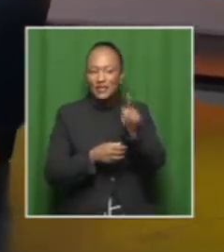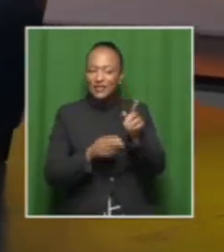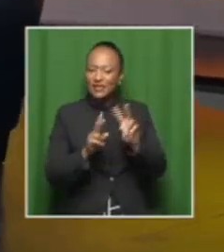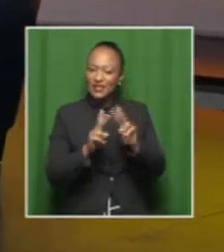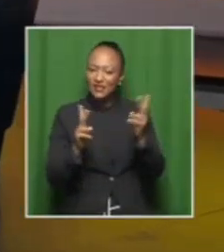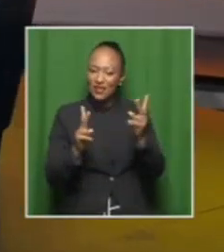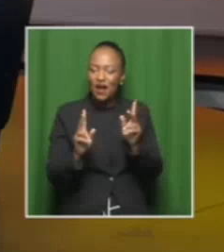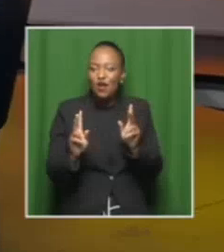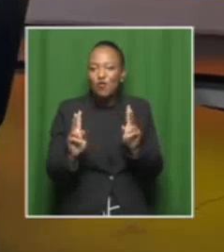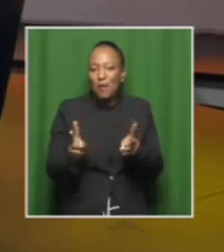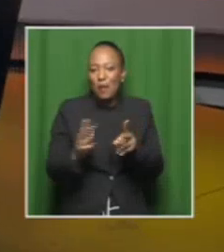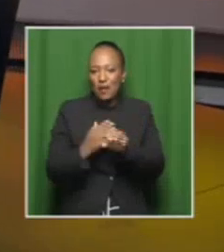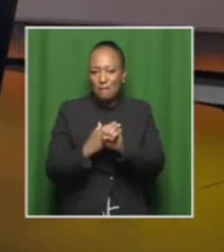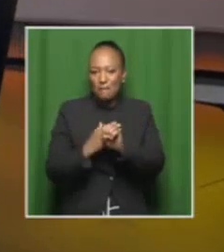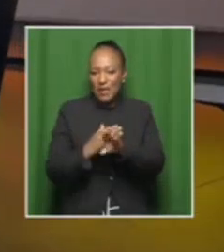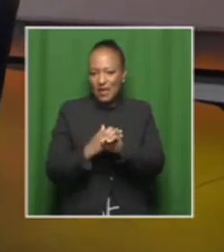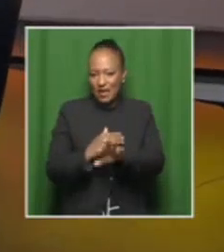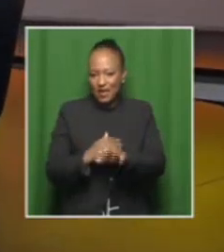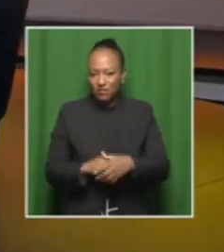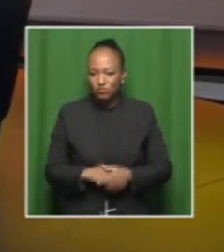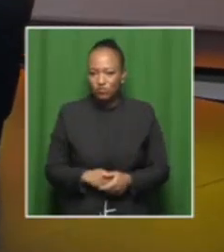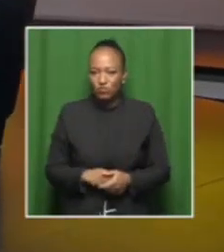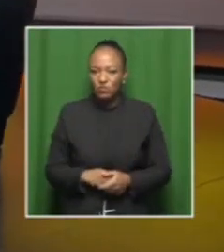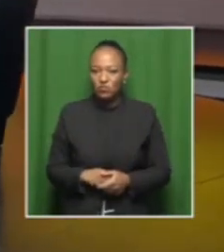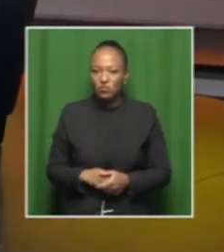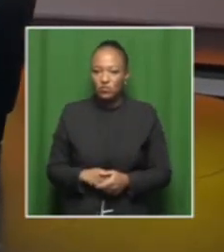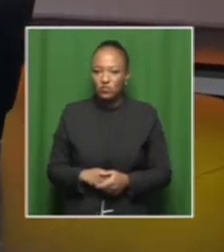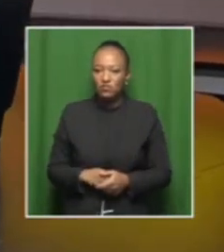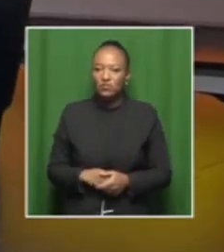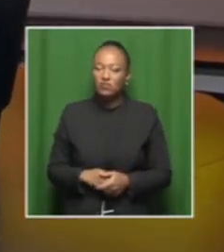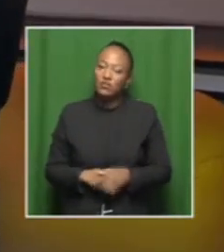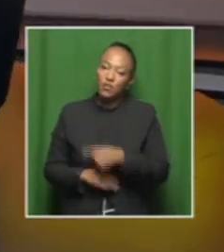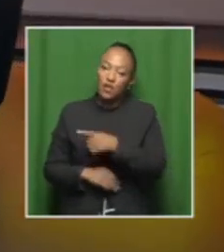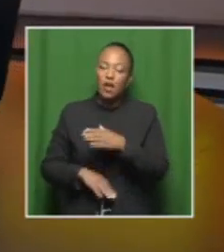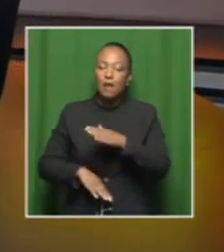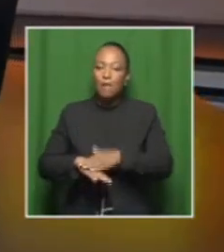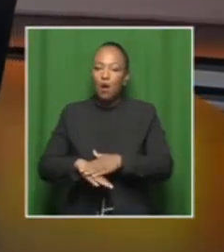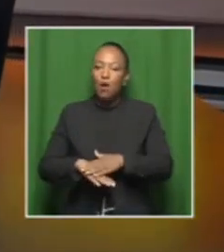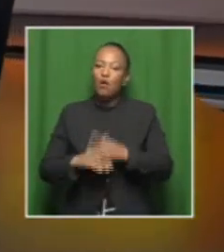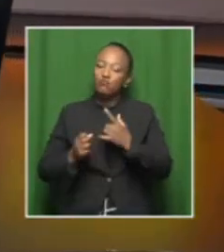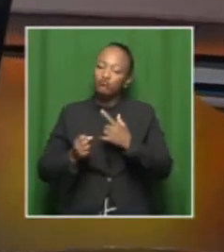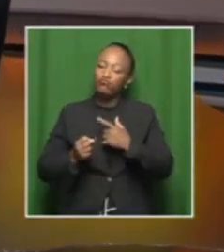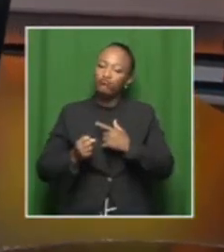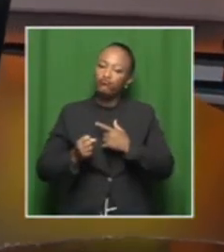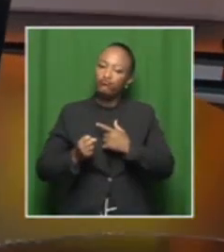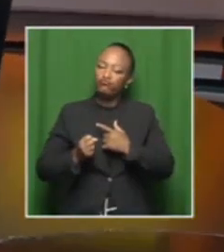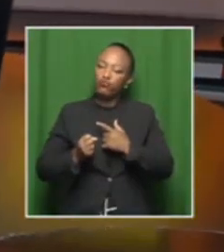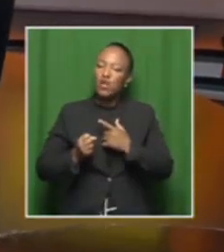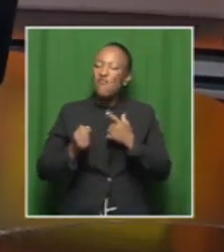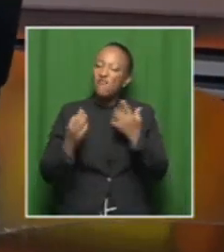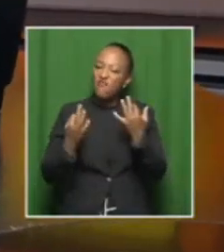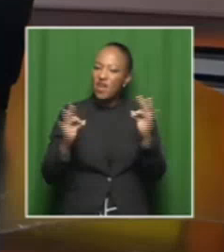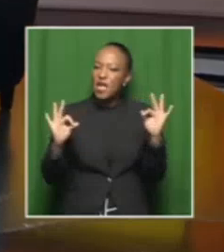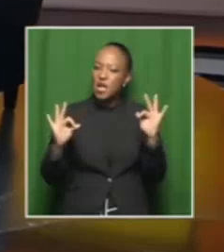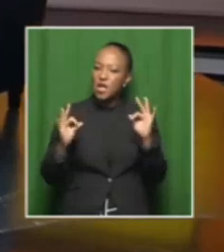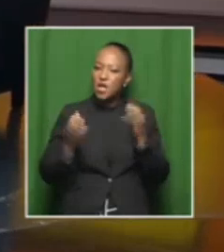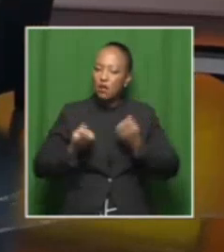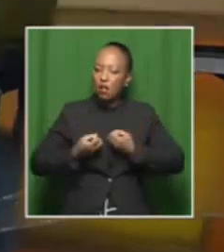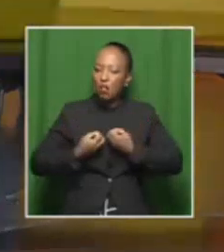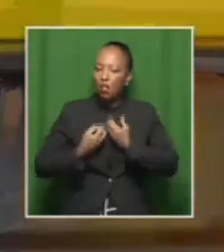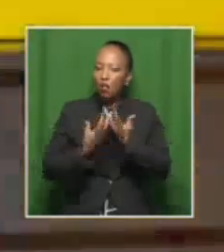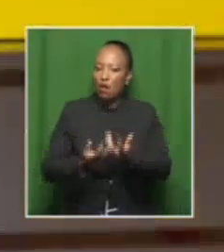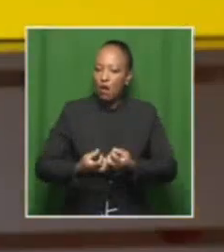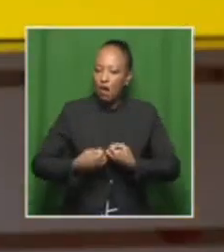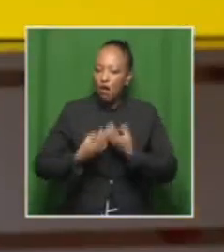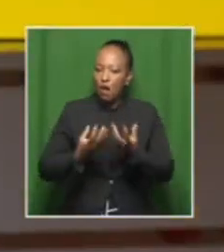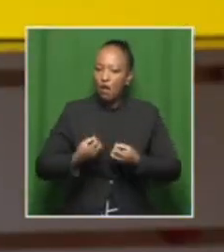traditional media? I'd say there's more freedom of speech on the YouTube Podcasting platform.